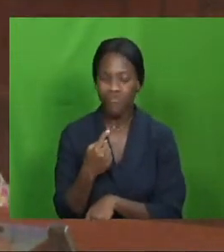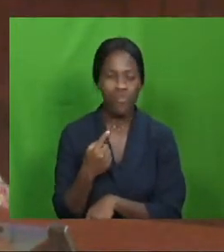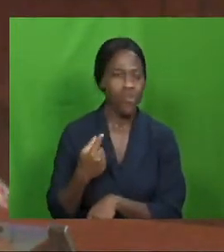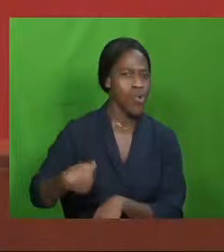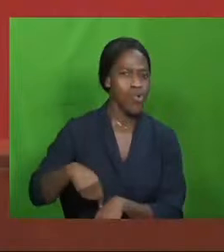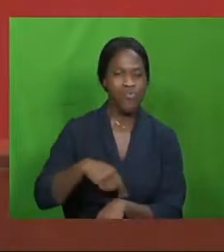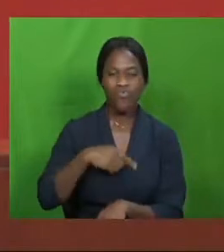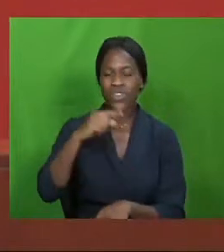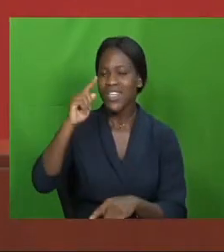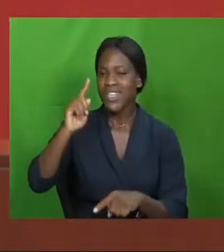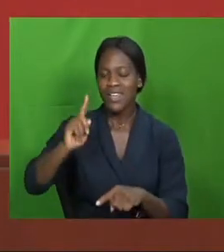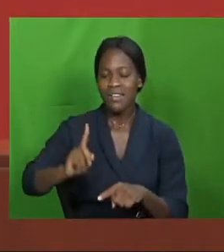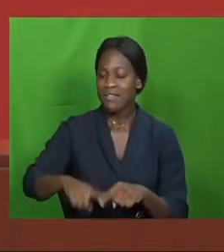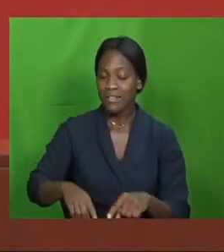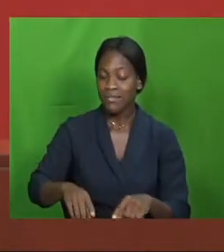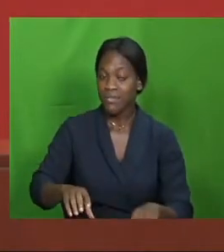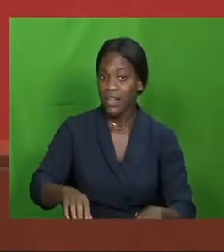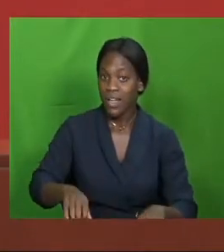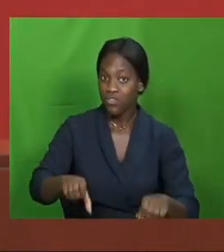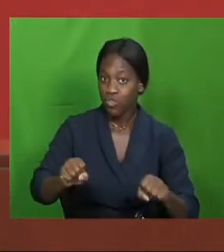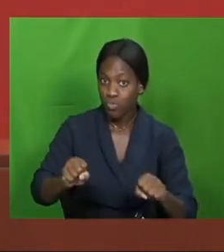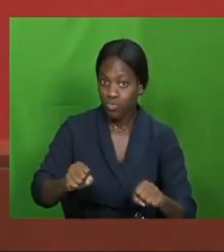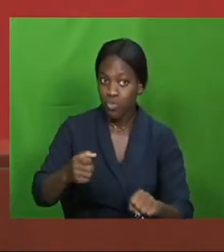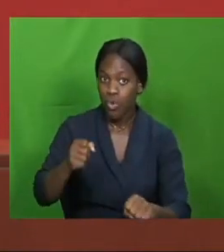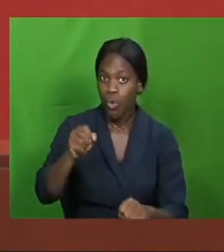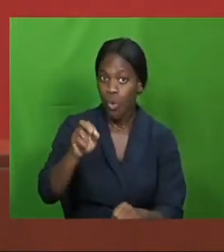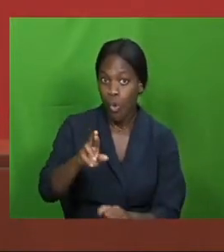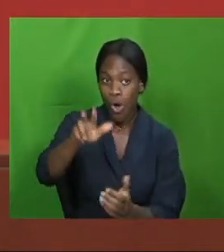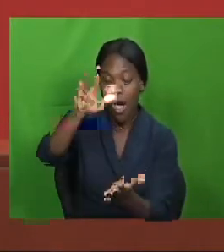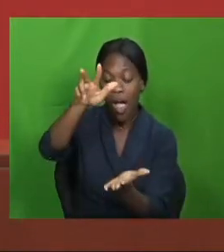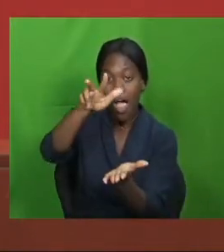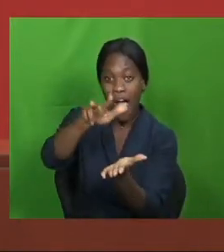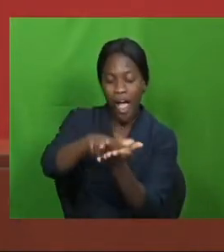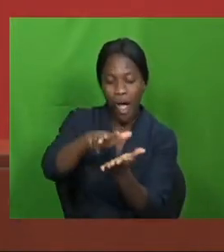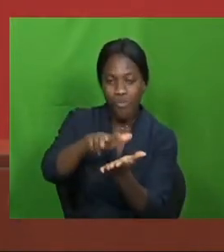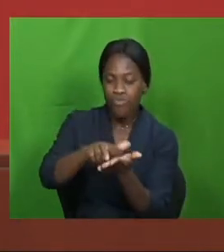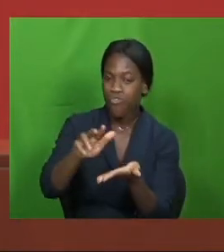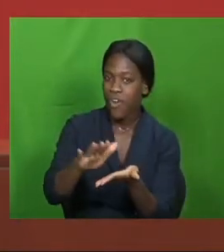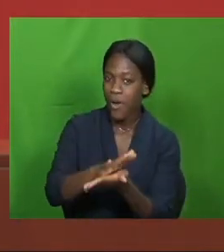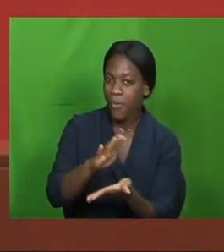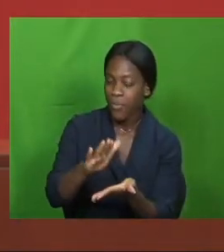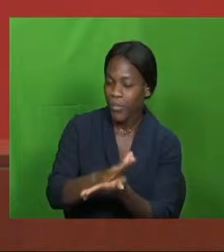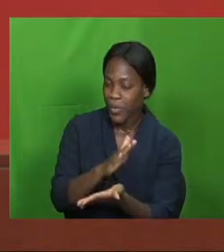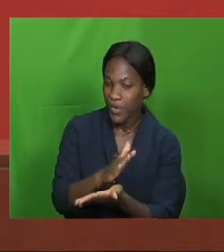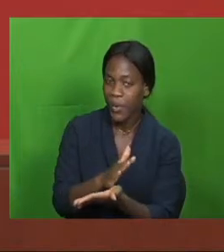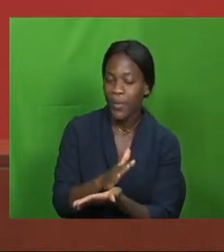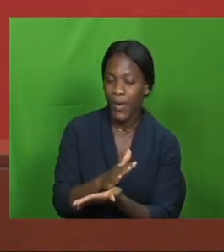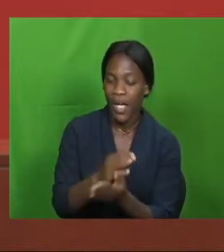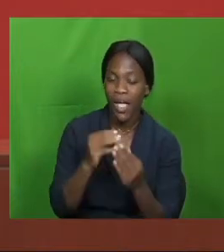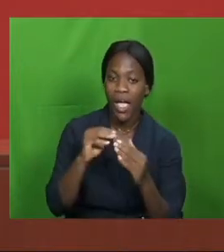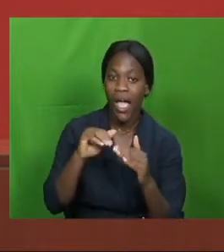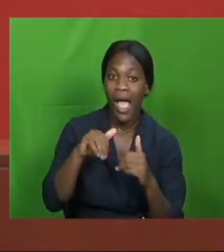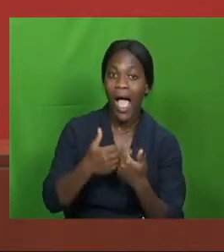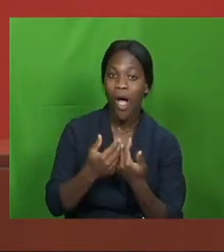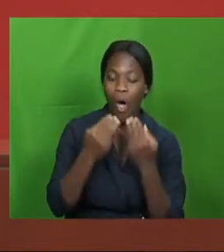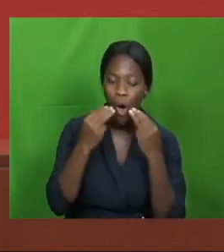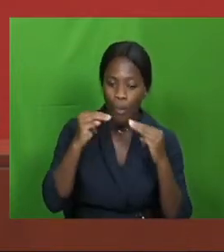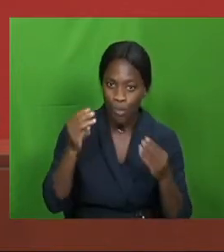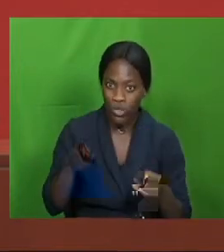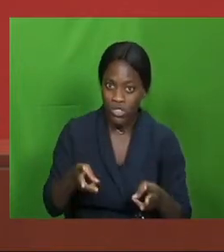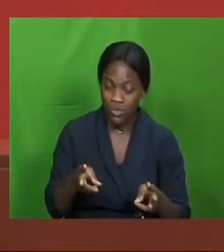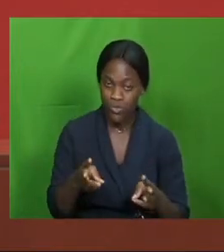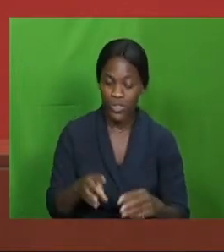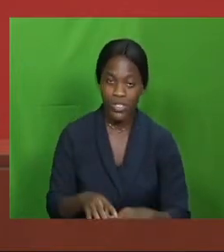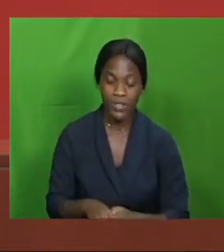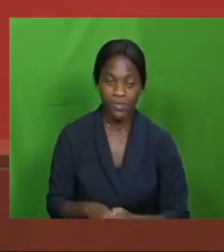take steps to adopt or approve such a paper by motion. As